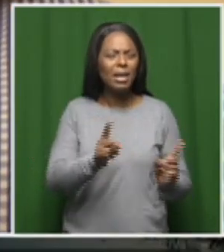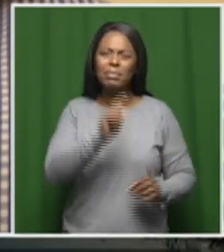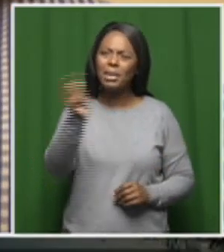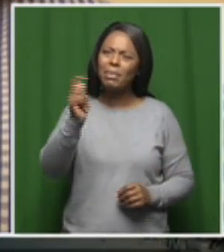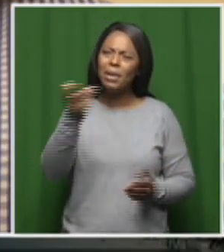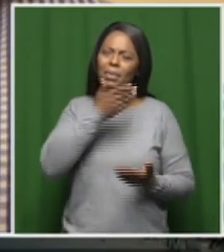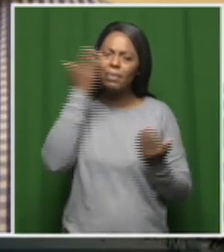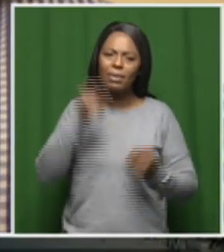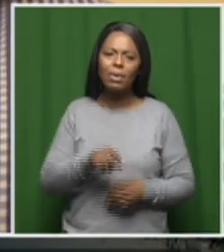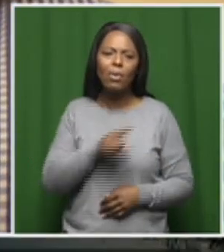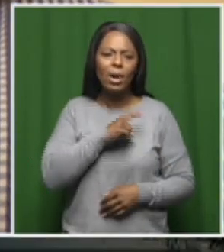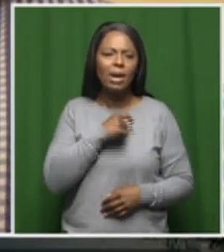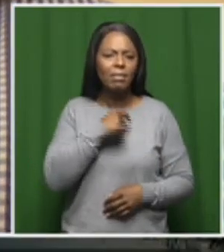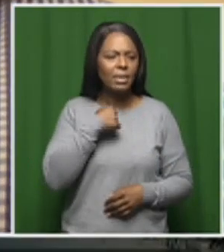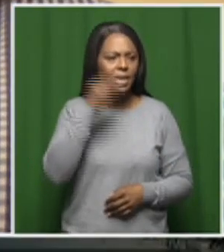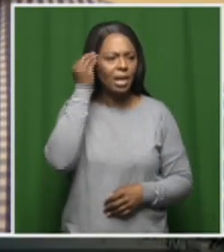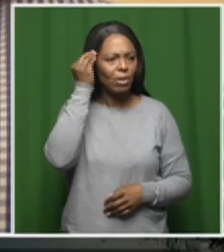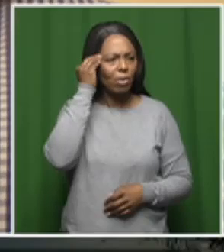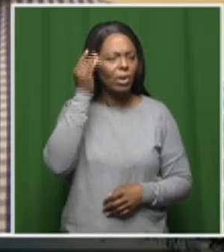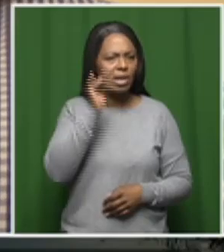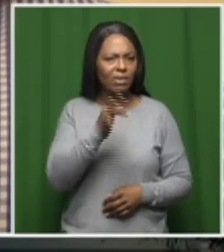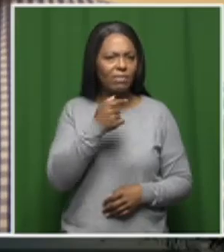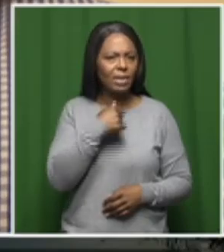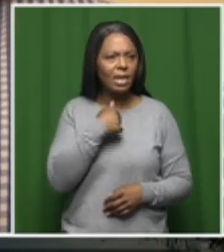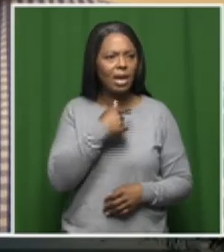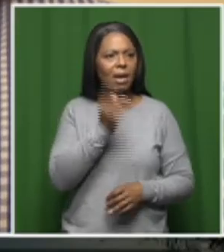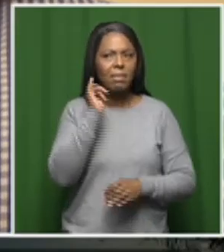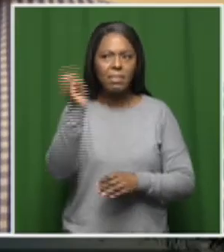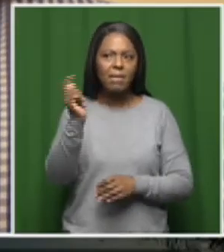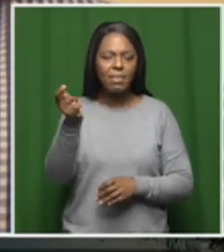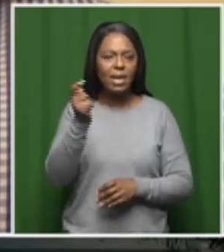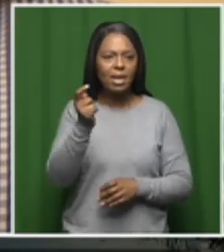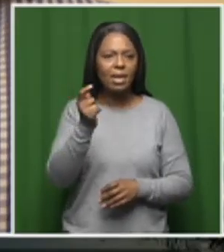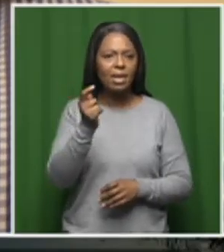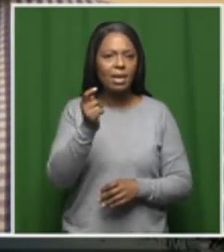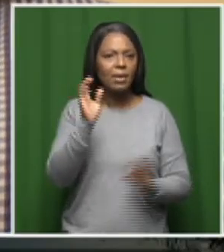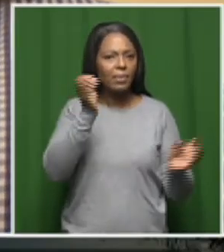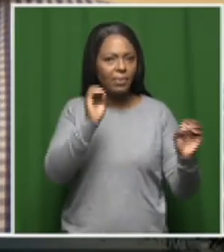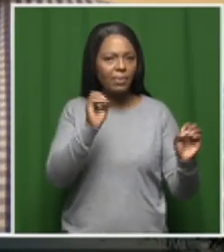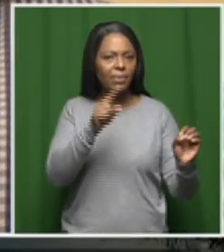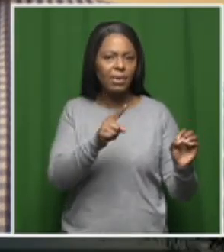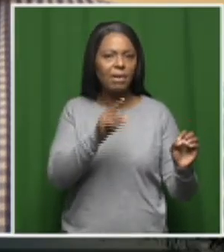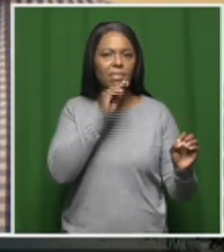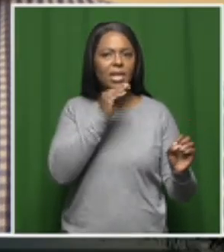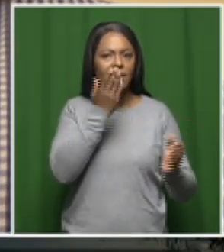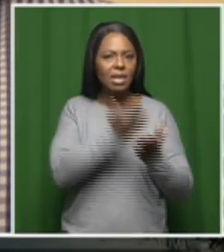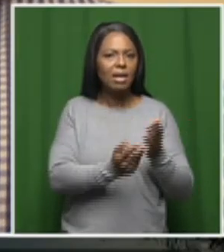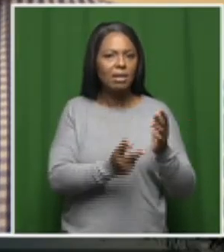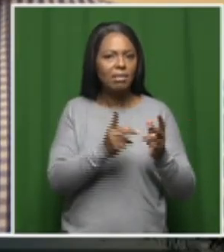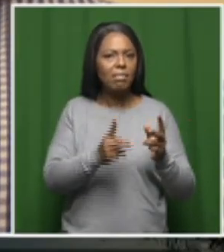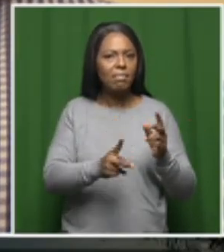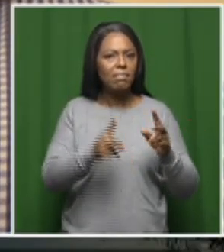know if I'm one day late, I get cut off. How do they keep on getting the services even though they haven't paid for this amount of time?